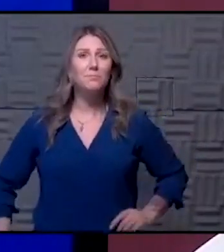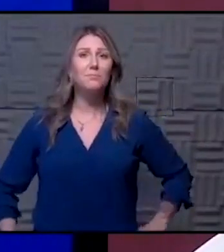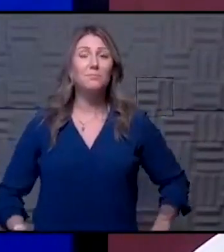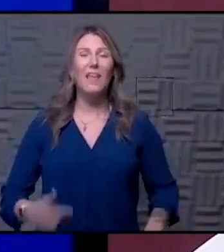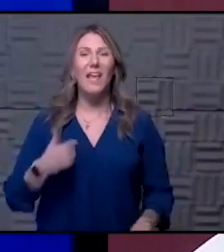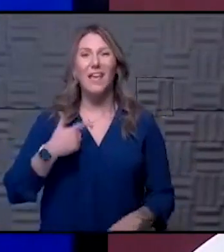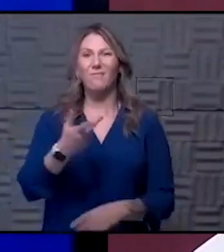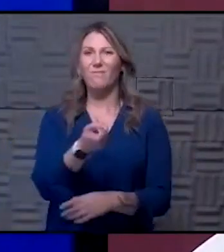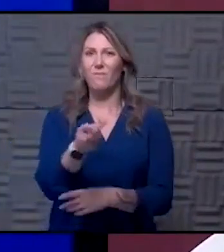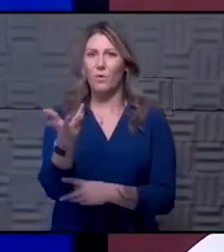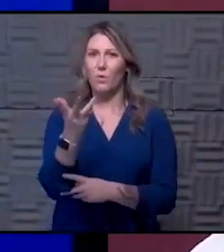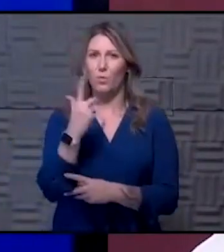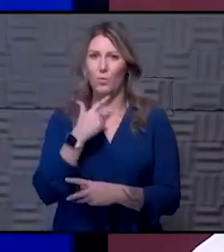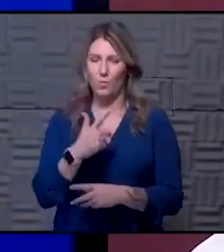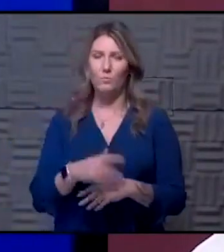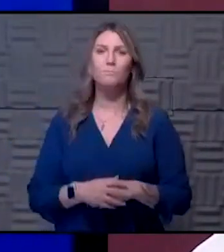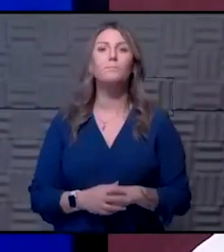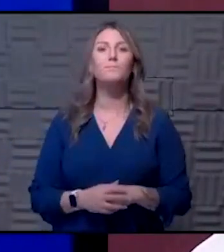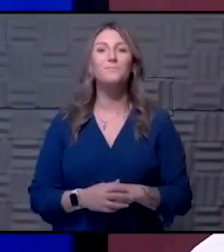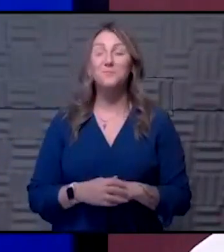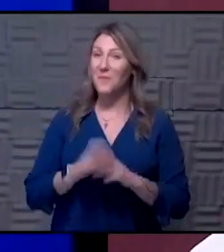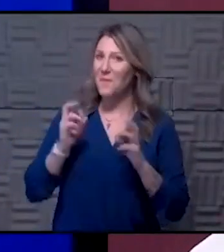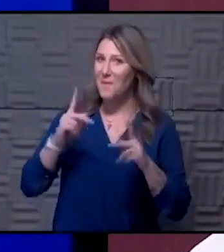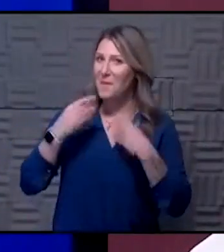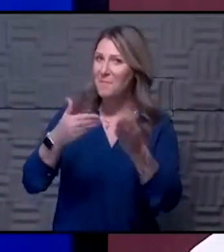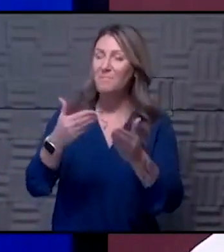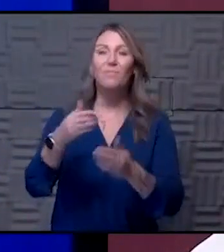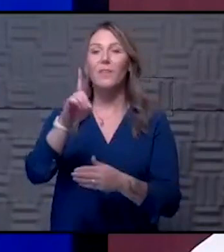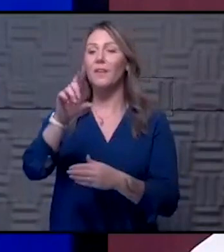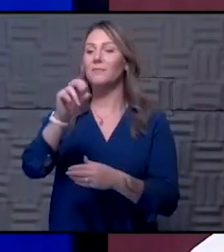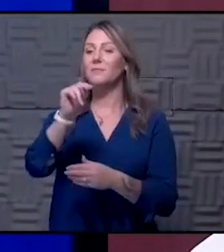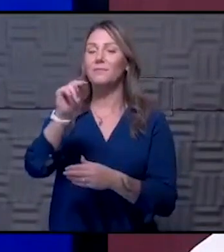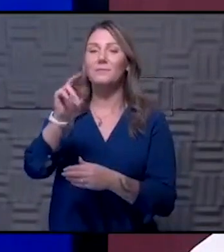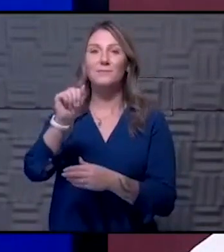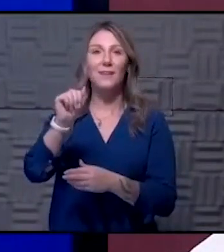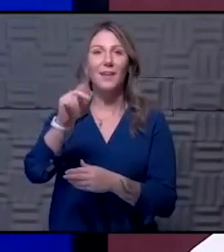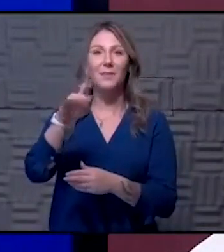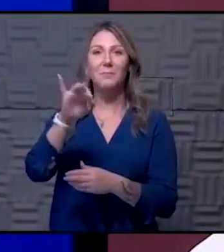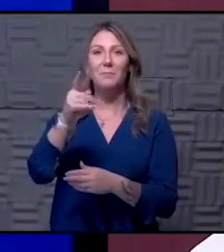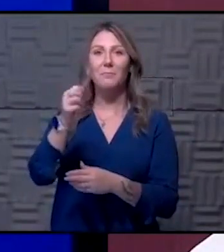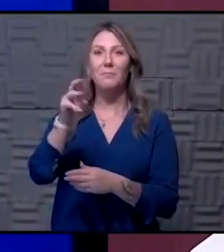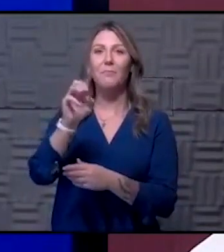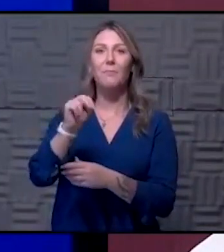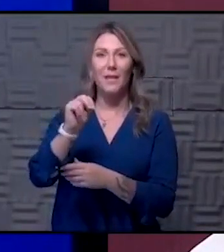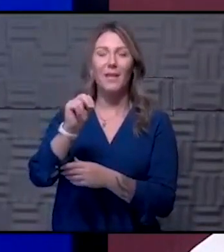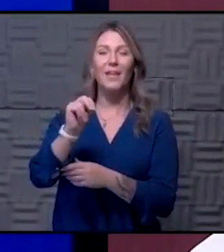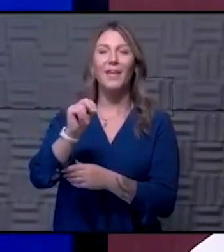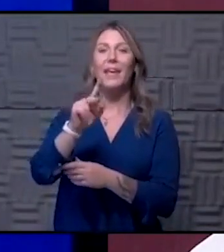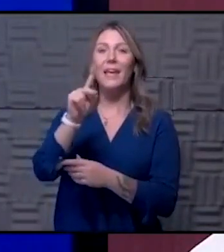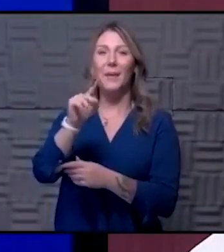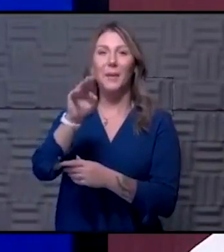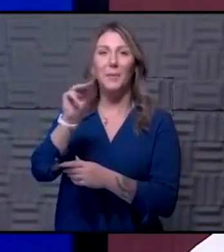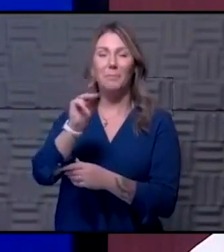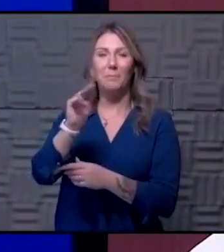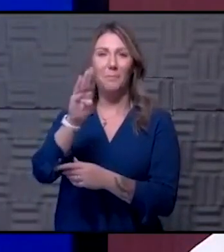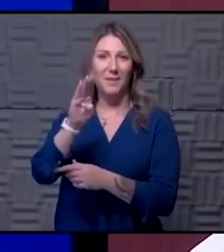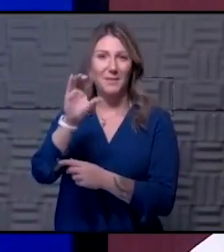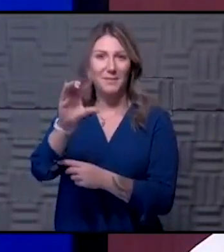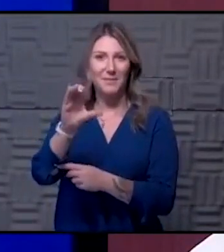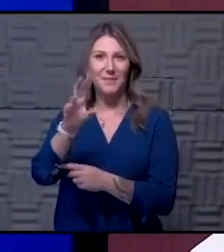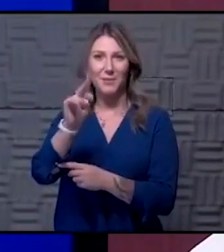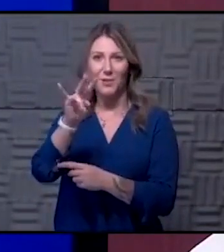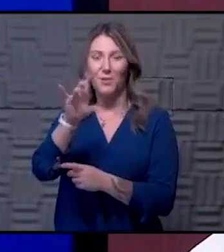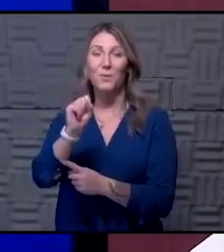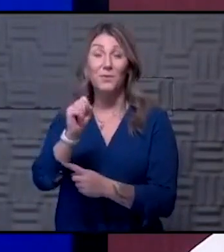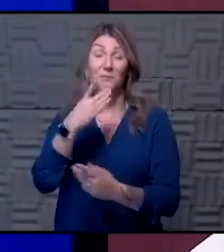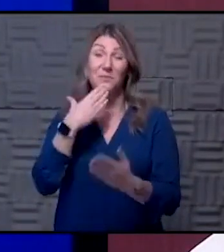Well, I have a couple here. All right, let's roll. Yeah. Donna Pittman with KMBC News wants to know, and this will actually be a good